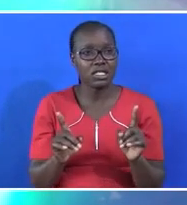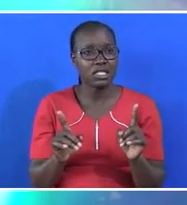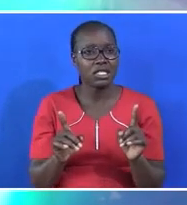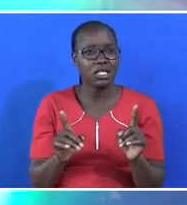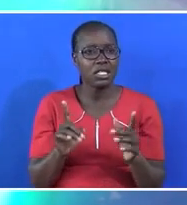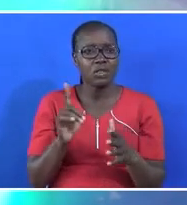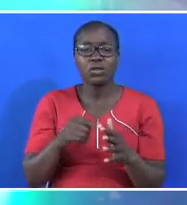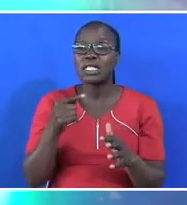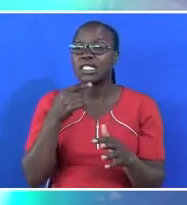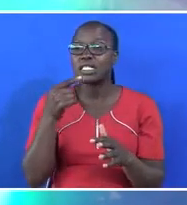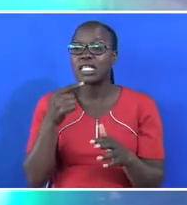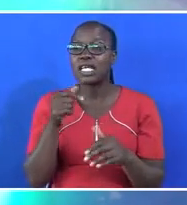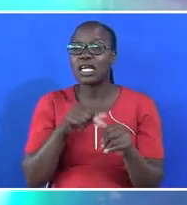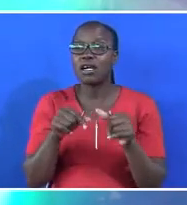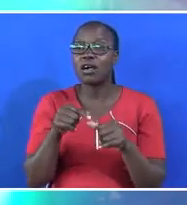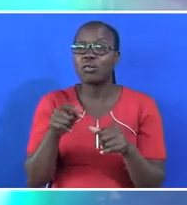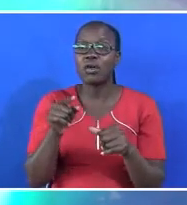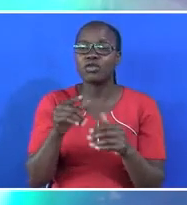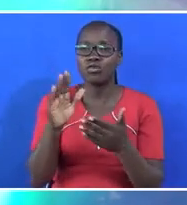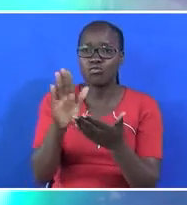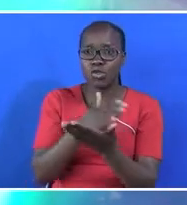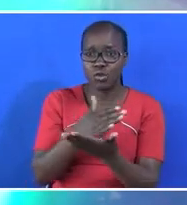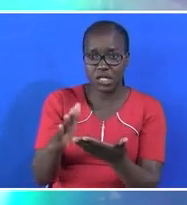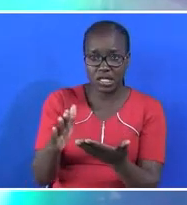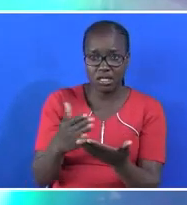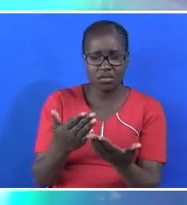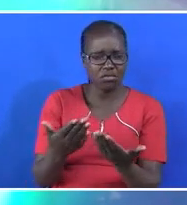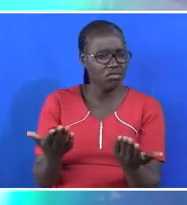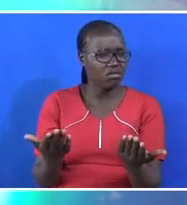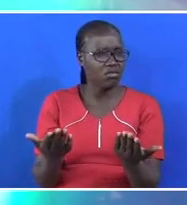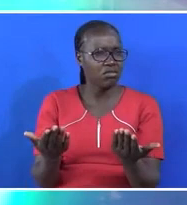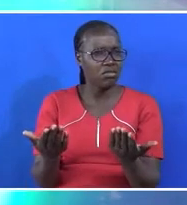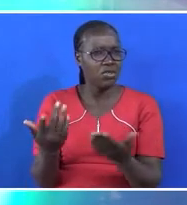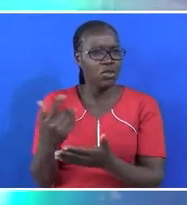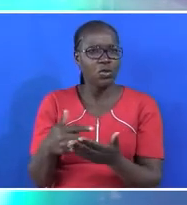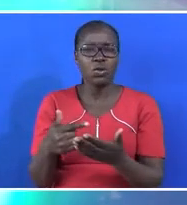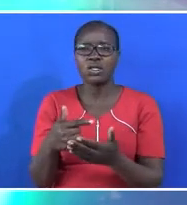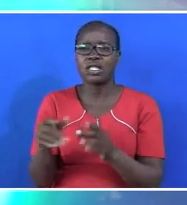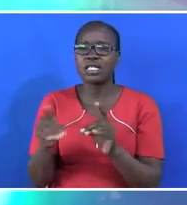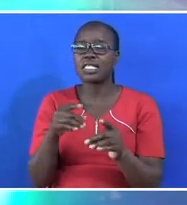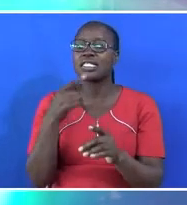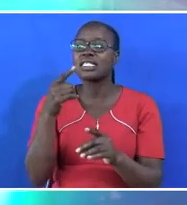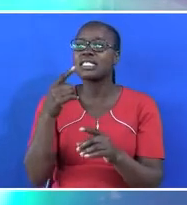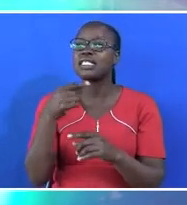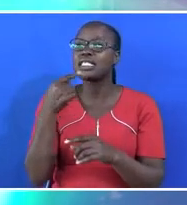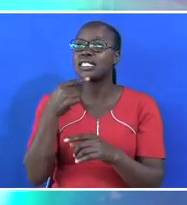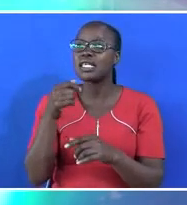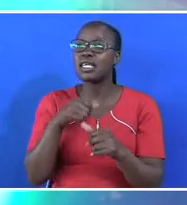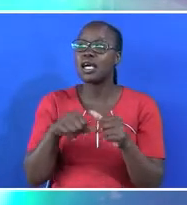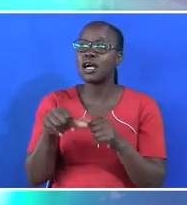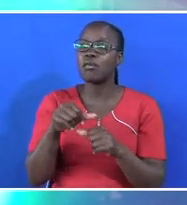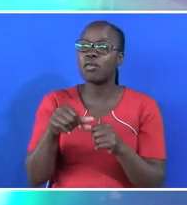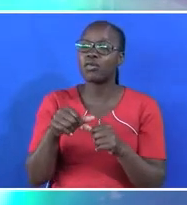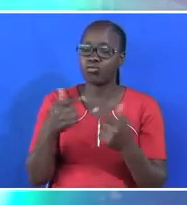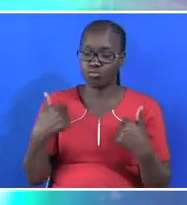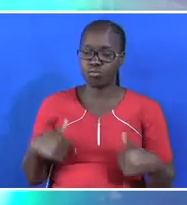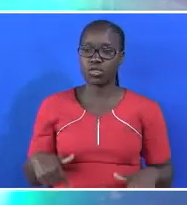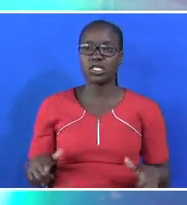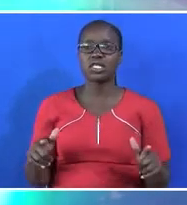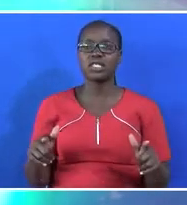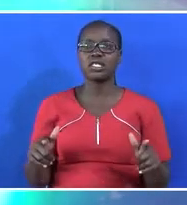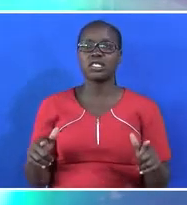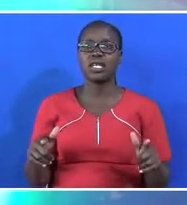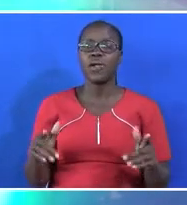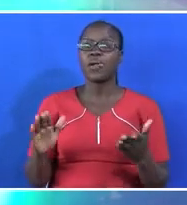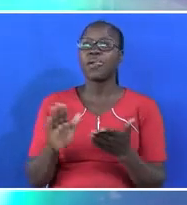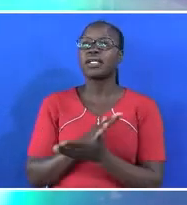What does he say about music? What does he say about dress and